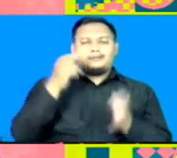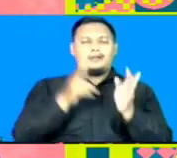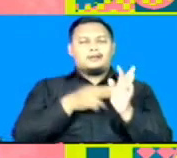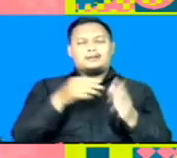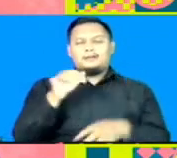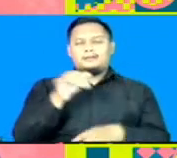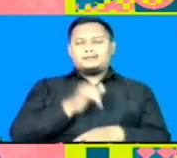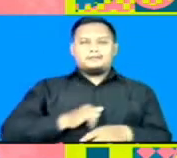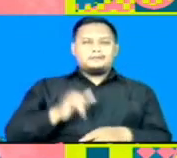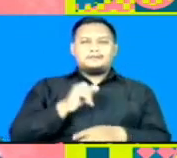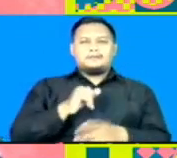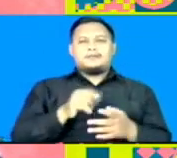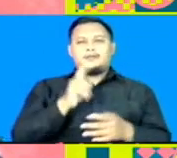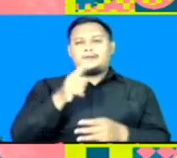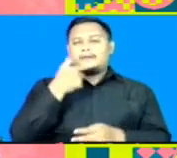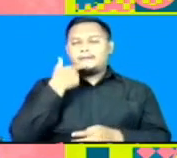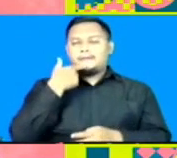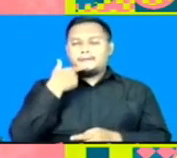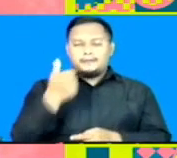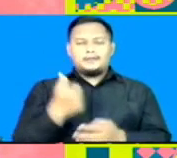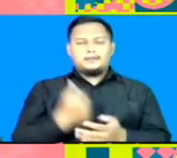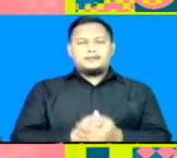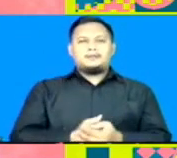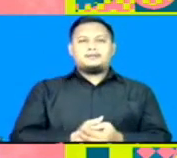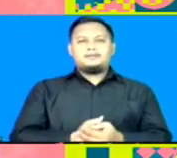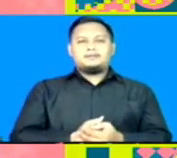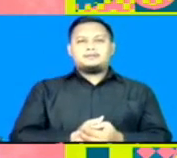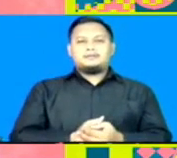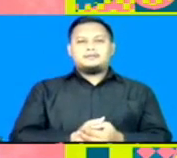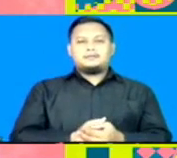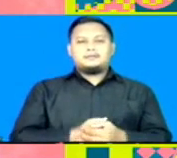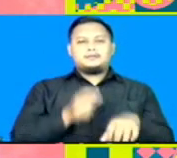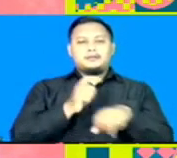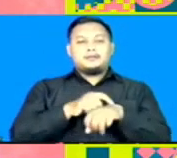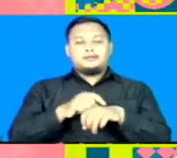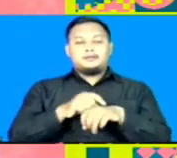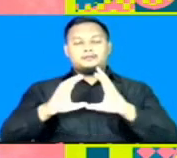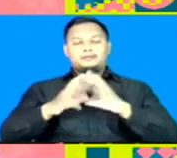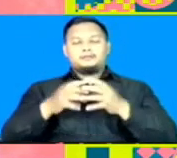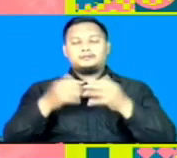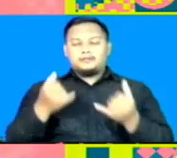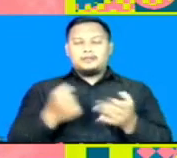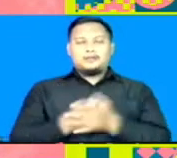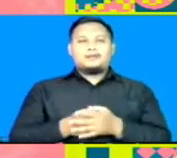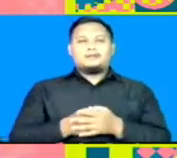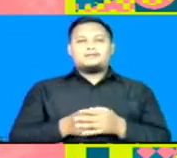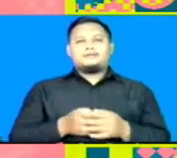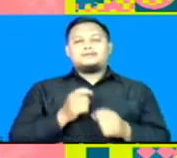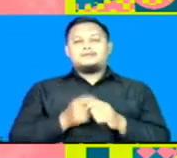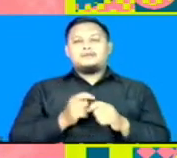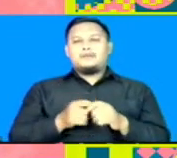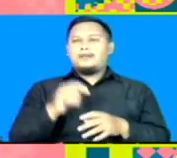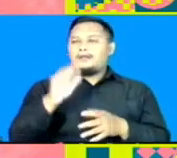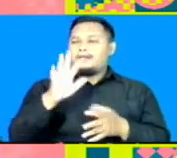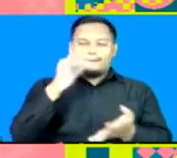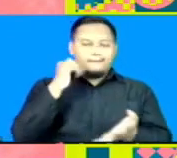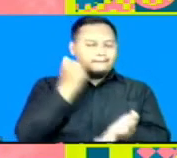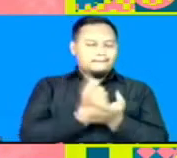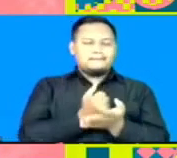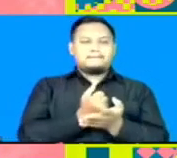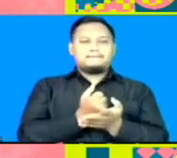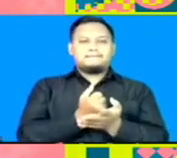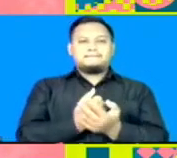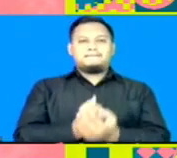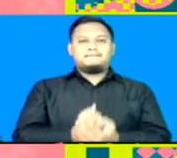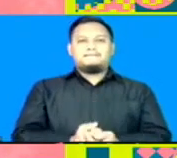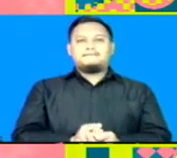While the current global condition is plagued with uncertainties, it is imperative to not lose sight of these values in tackling